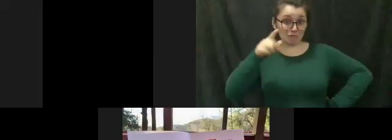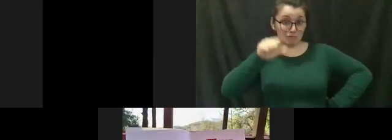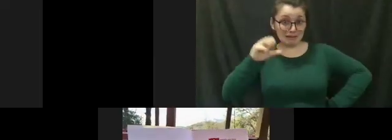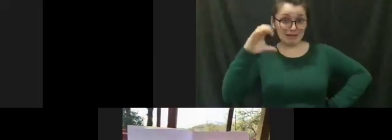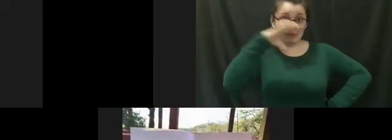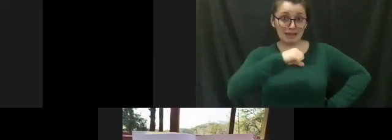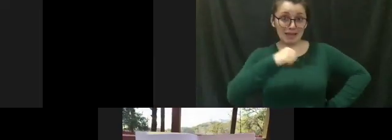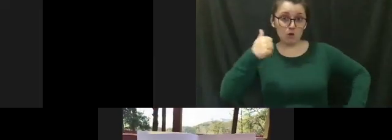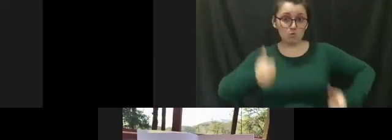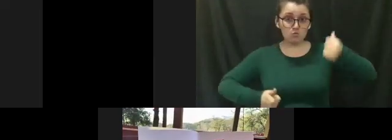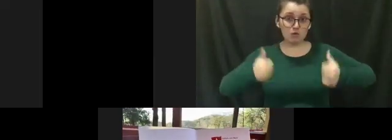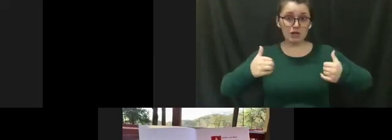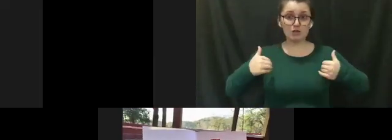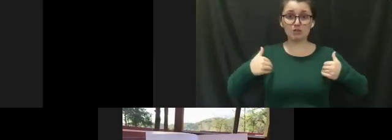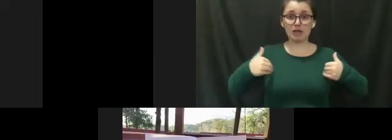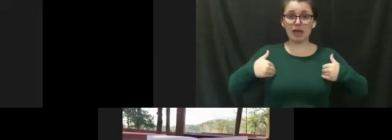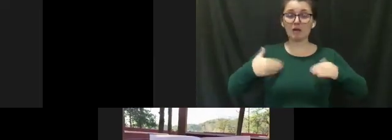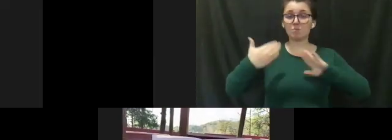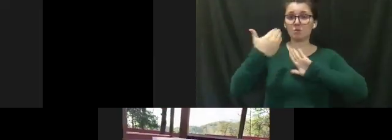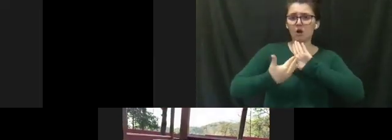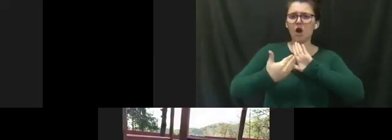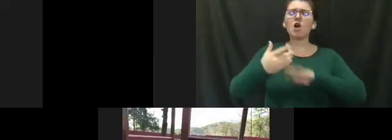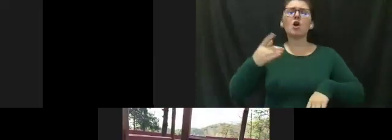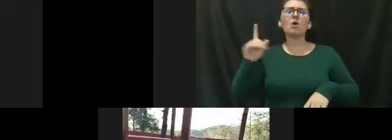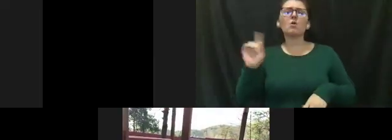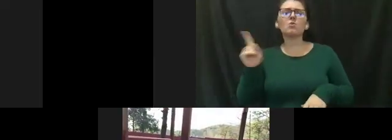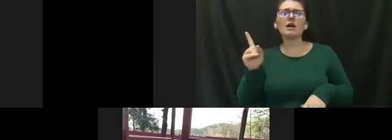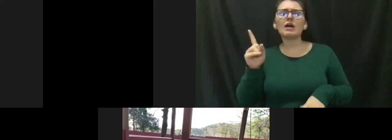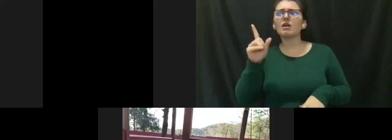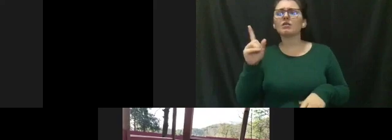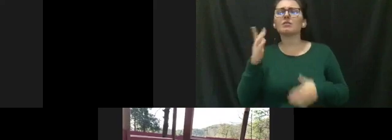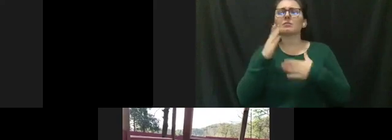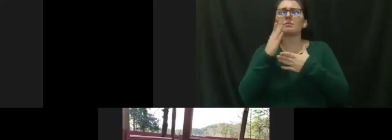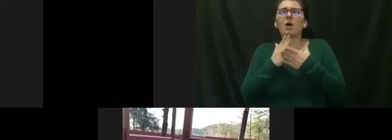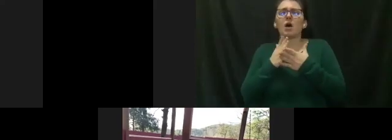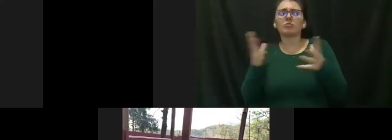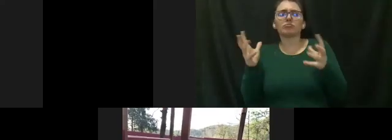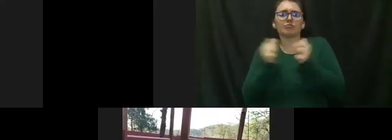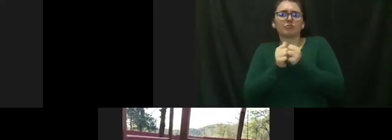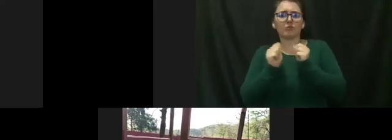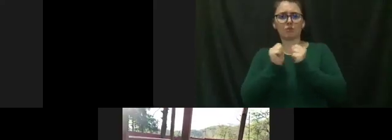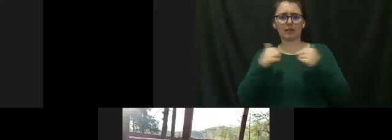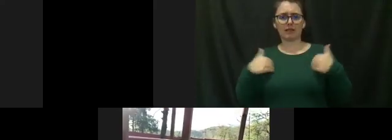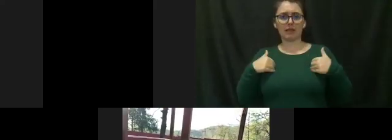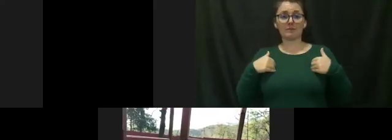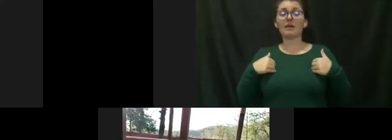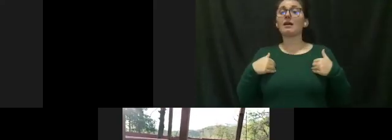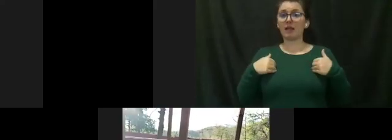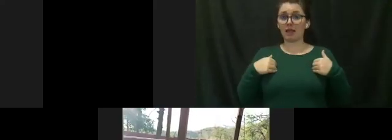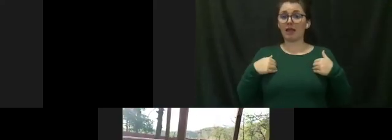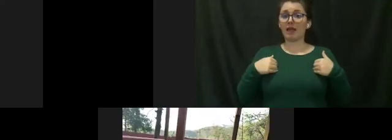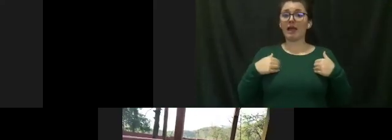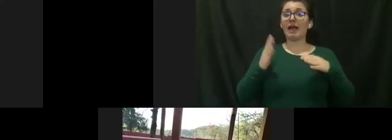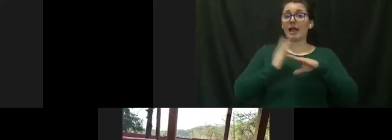animal each part belongs to and how it is used. At the back of the book, you can find out more about these